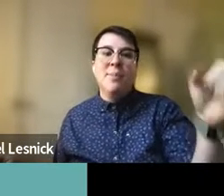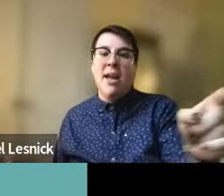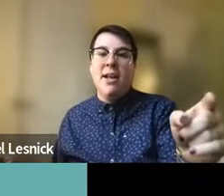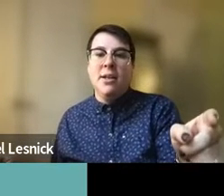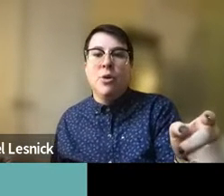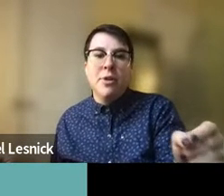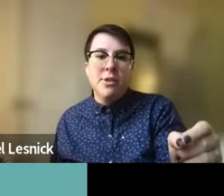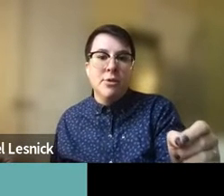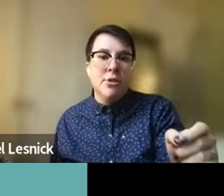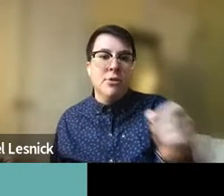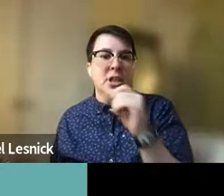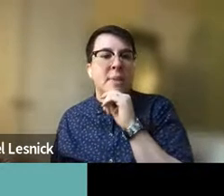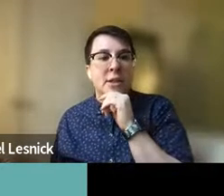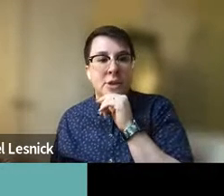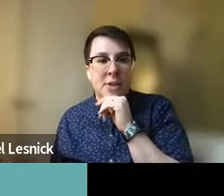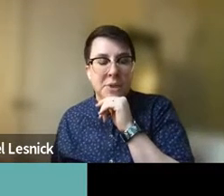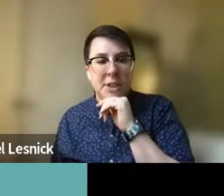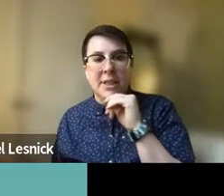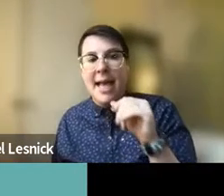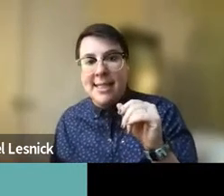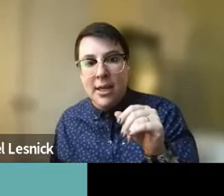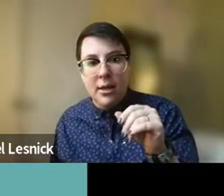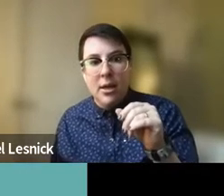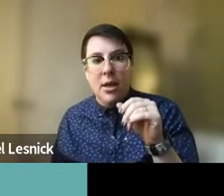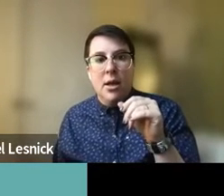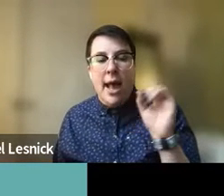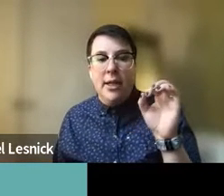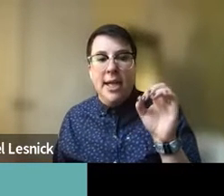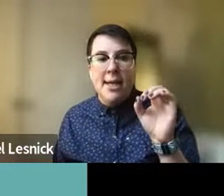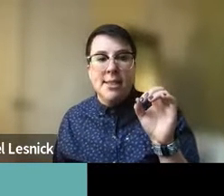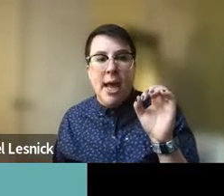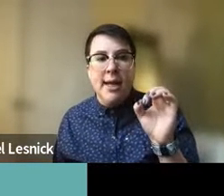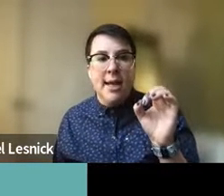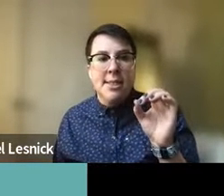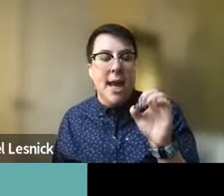Ariel. Here's my Northeastern student email address, which is Lesnick,